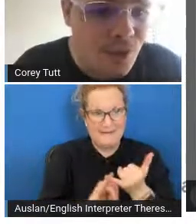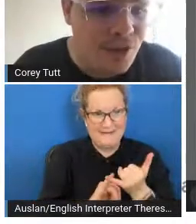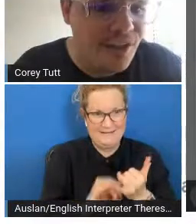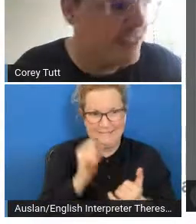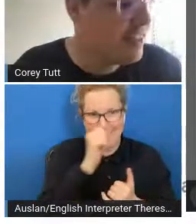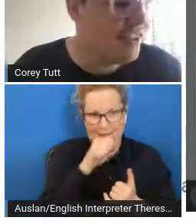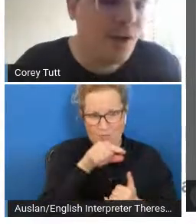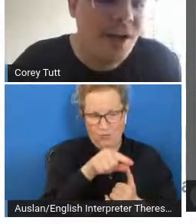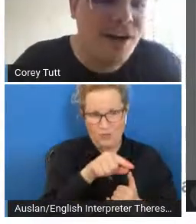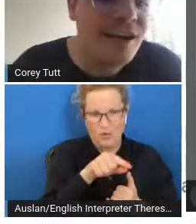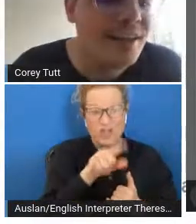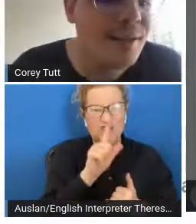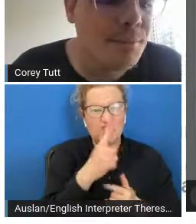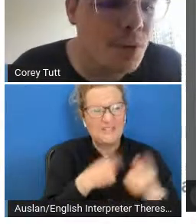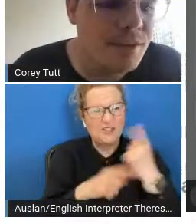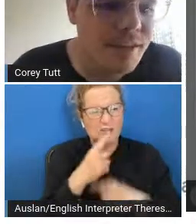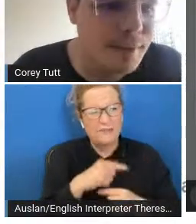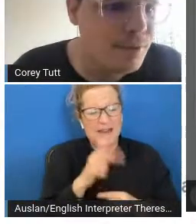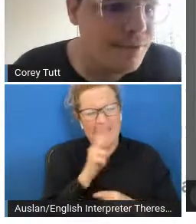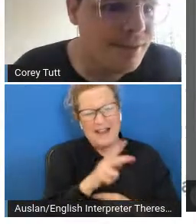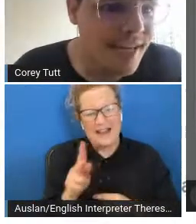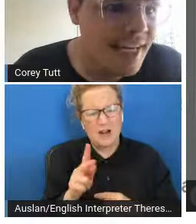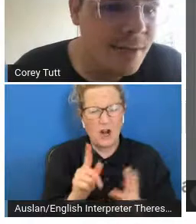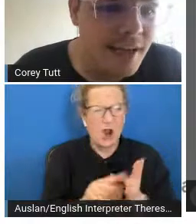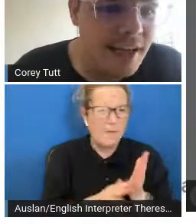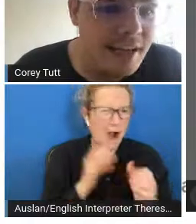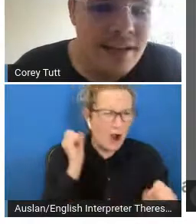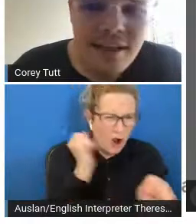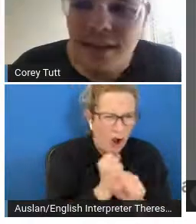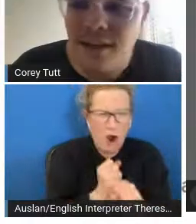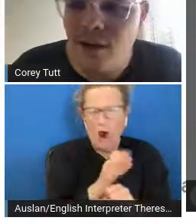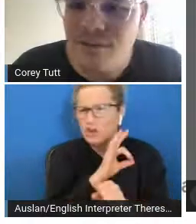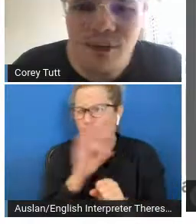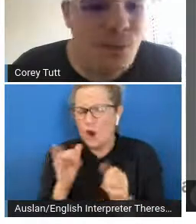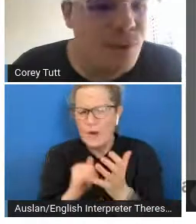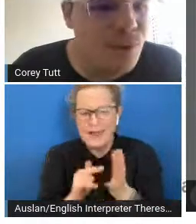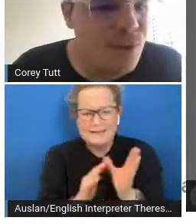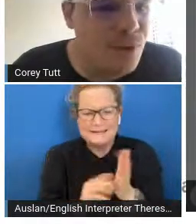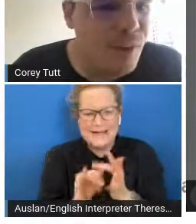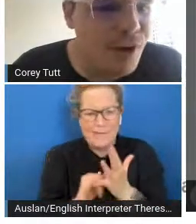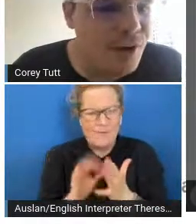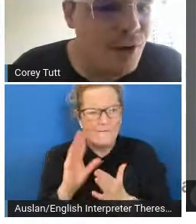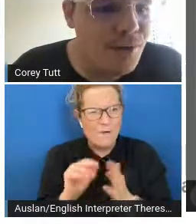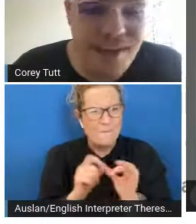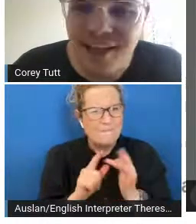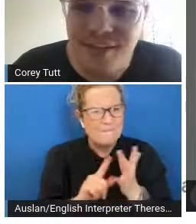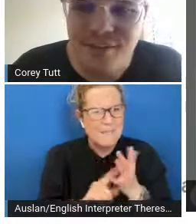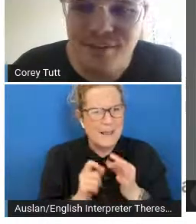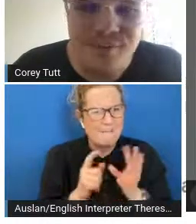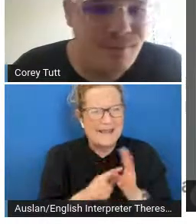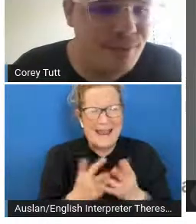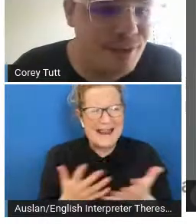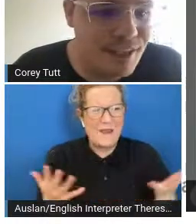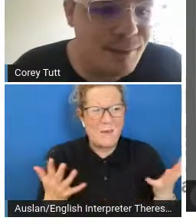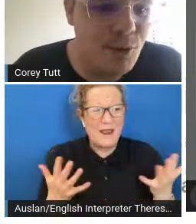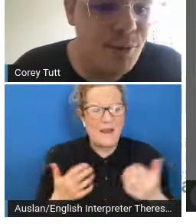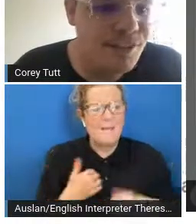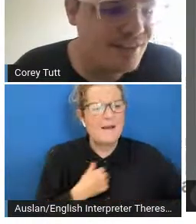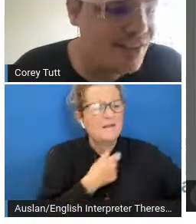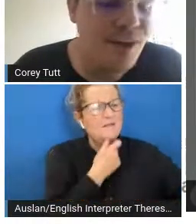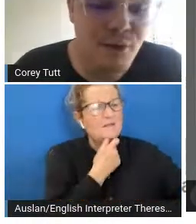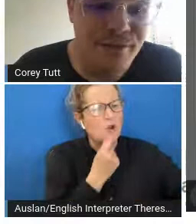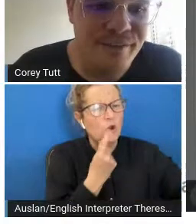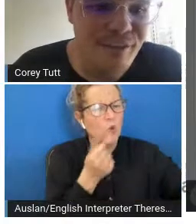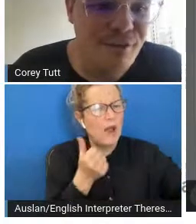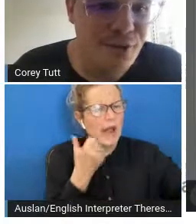my God, I can't get any bilby samples anywhere," and I was like, "Well, who do I know that has plenty of